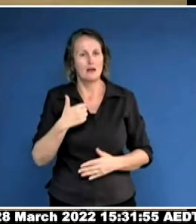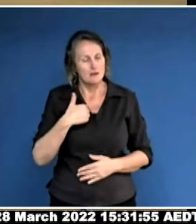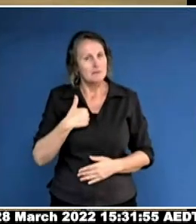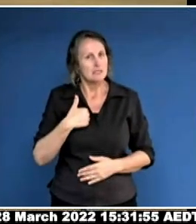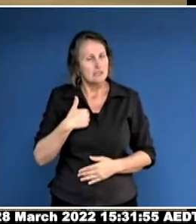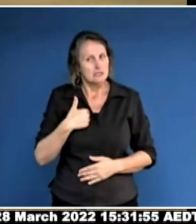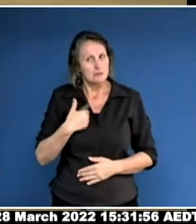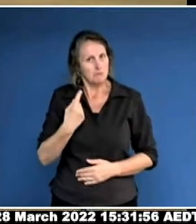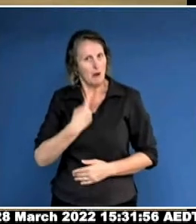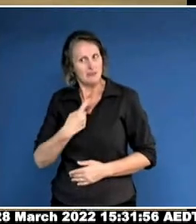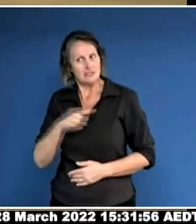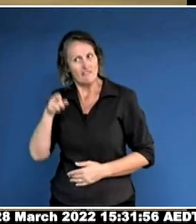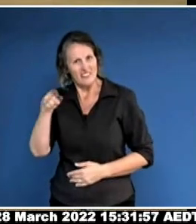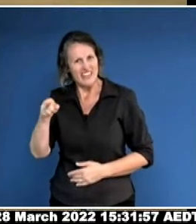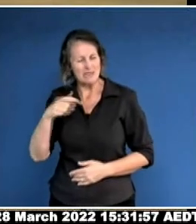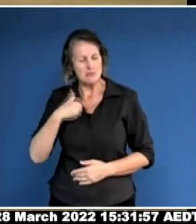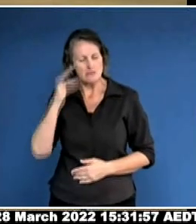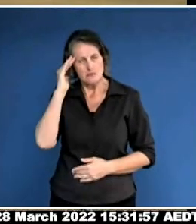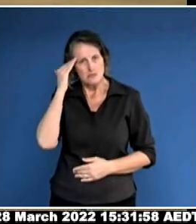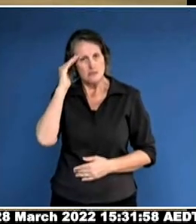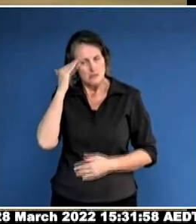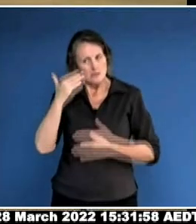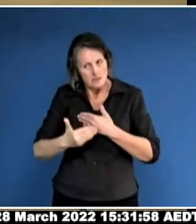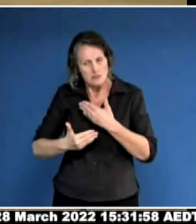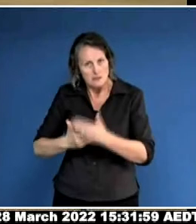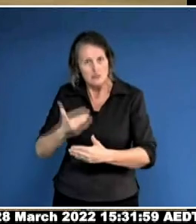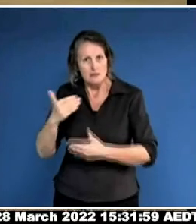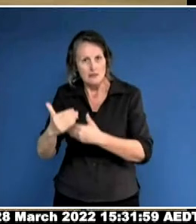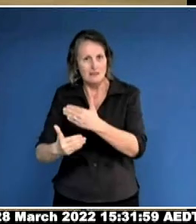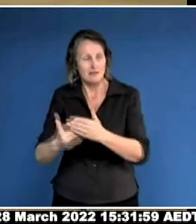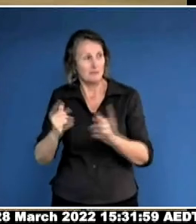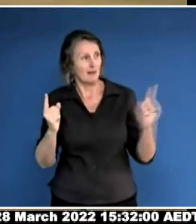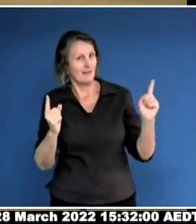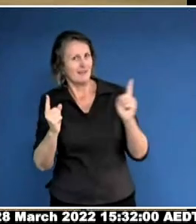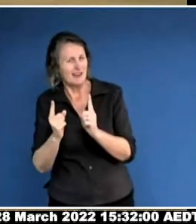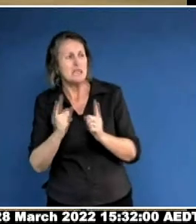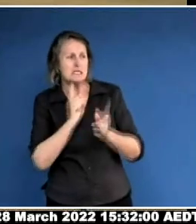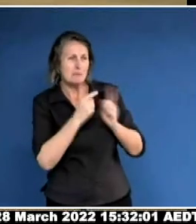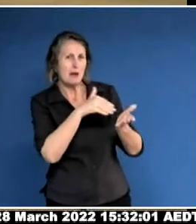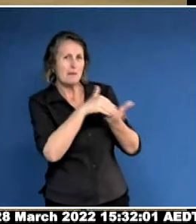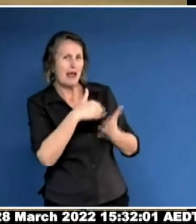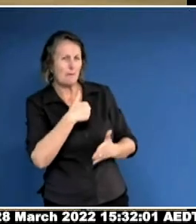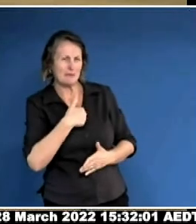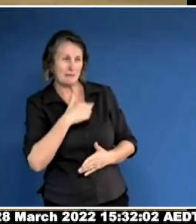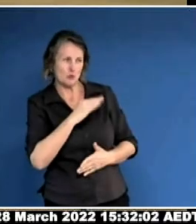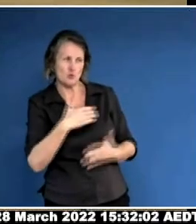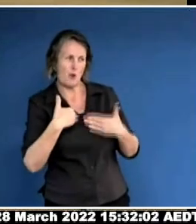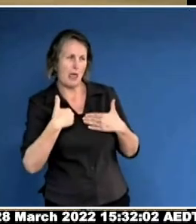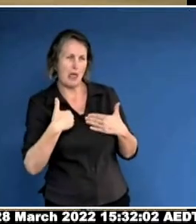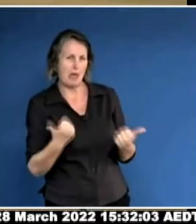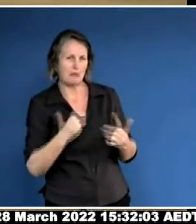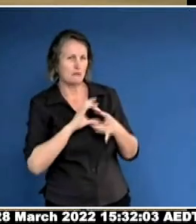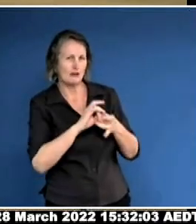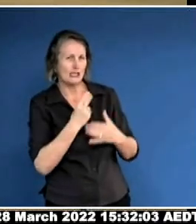daily needs. He provided me assistance in some aspects, but it wasn't a healthy relationship with those types of abusive